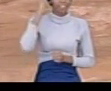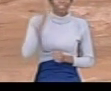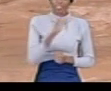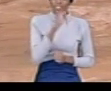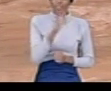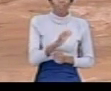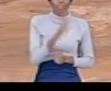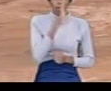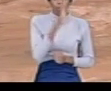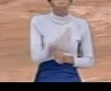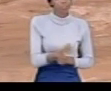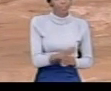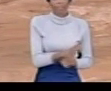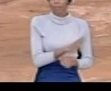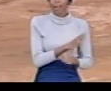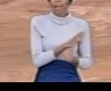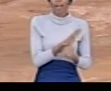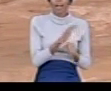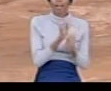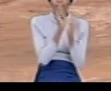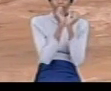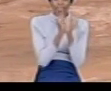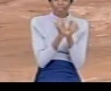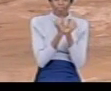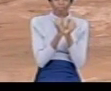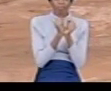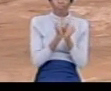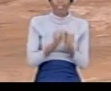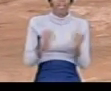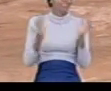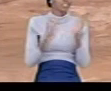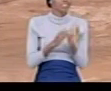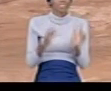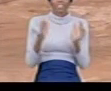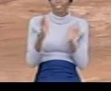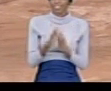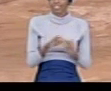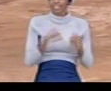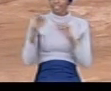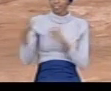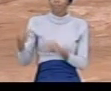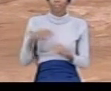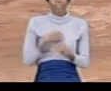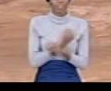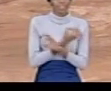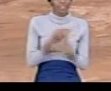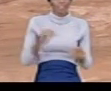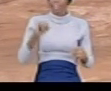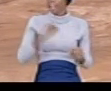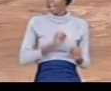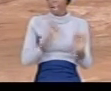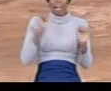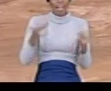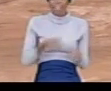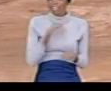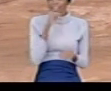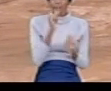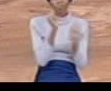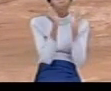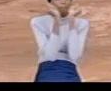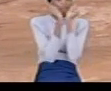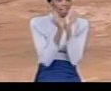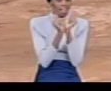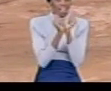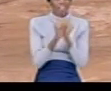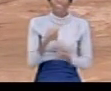I cannot be bound. I cannot be bound since Jesus set me free. I cannot